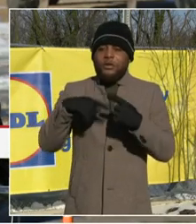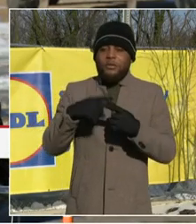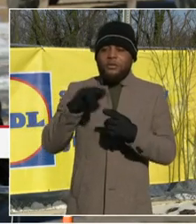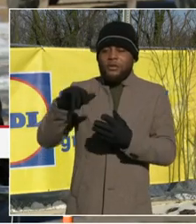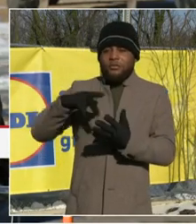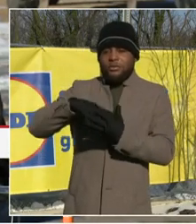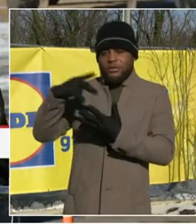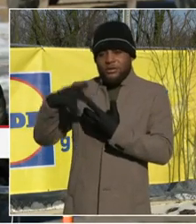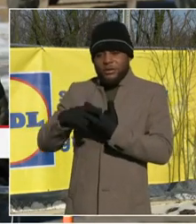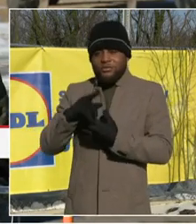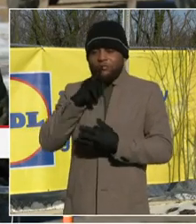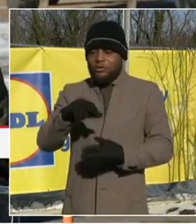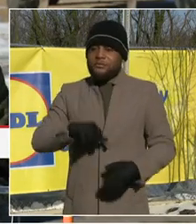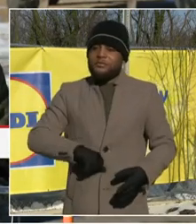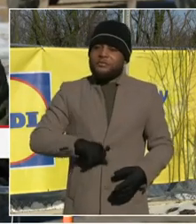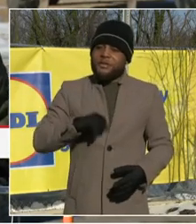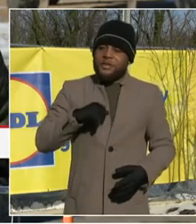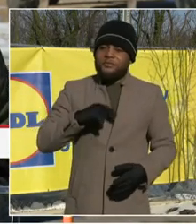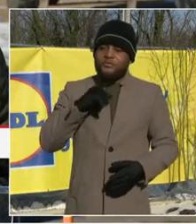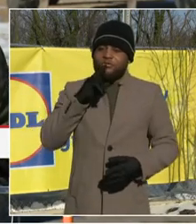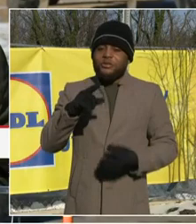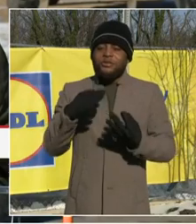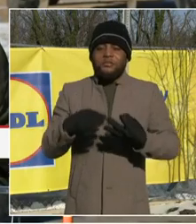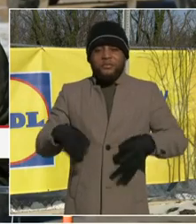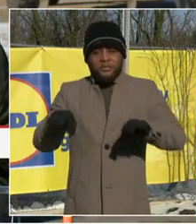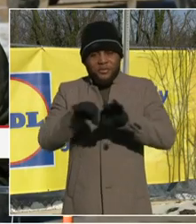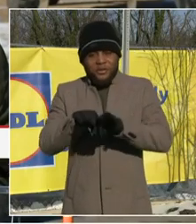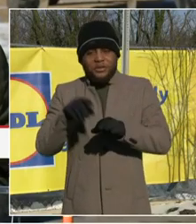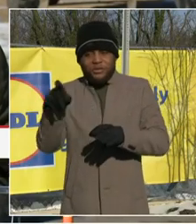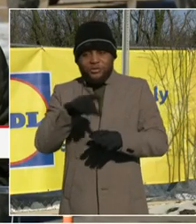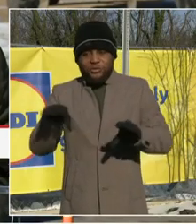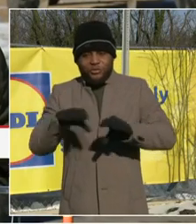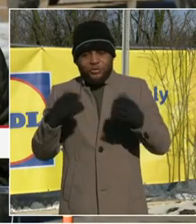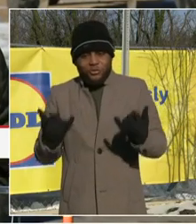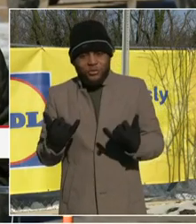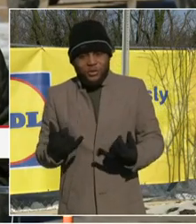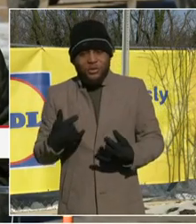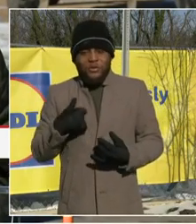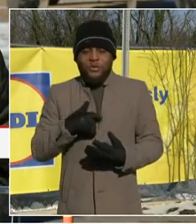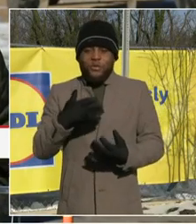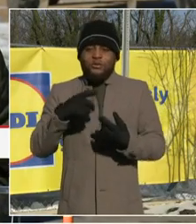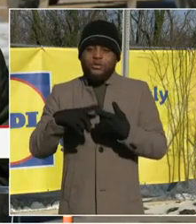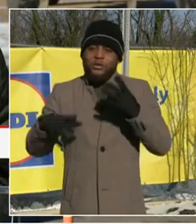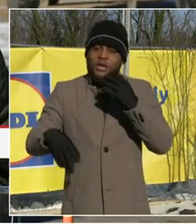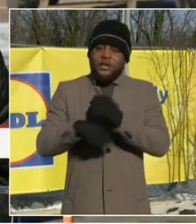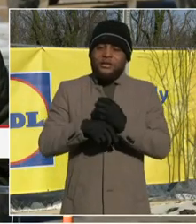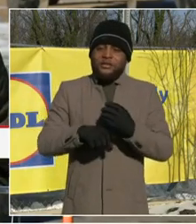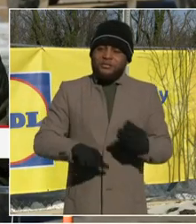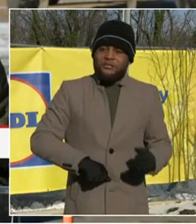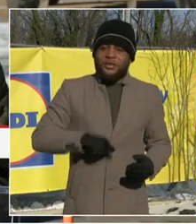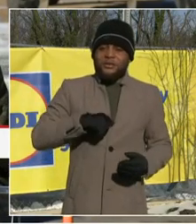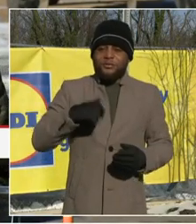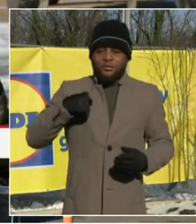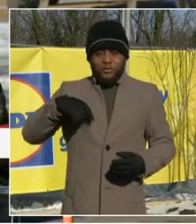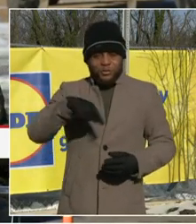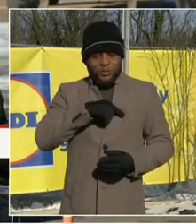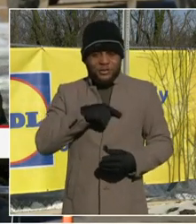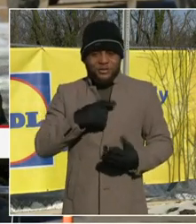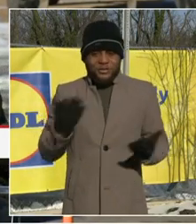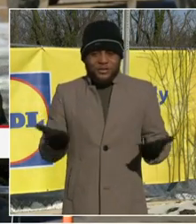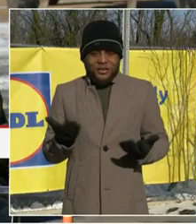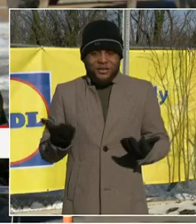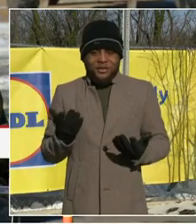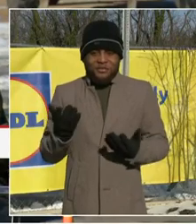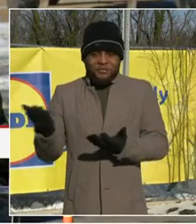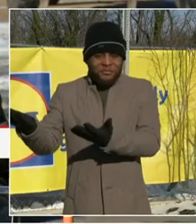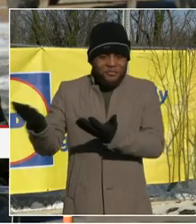is incredibly important to what we're doing here. I want to add how important and how proud we are of bringing high-quality